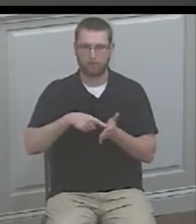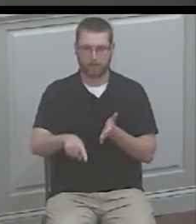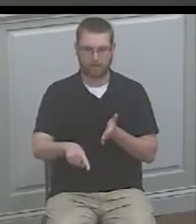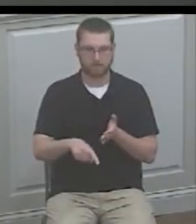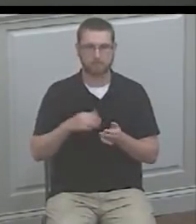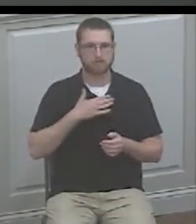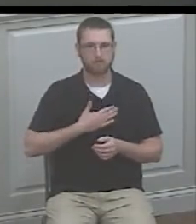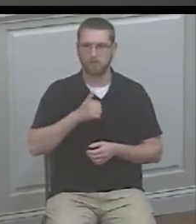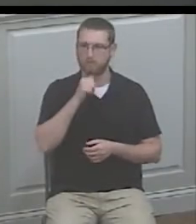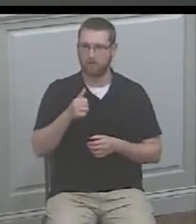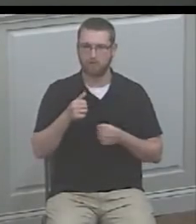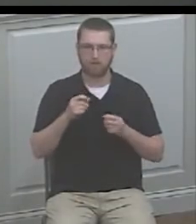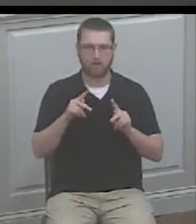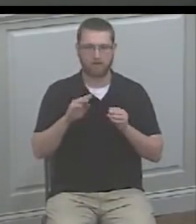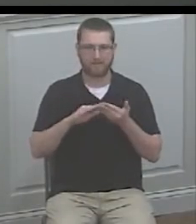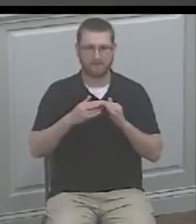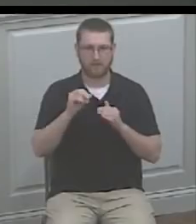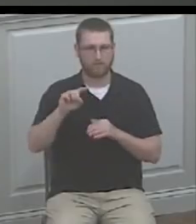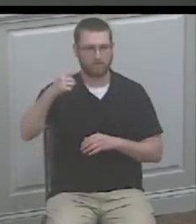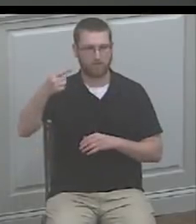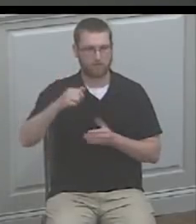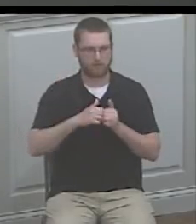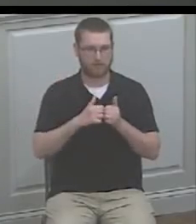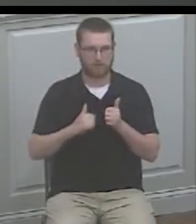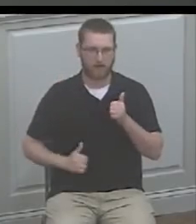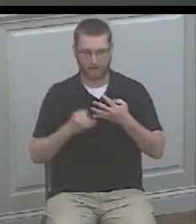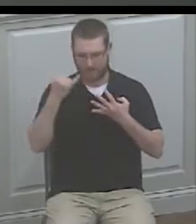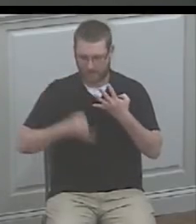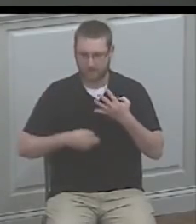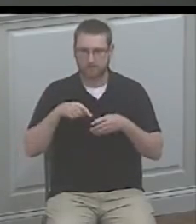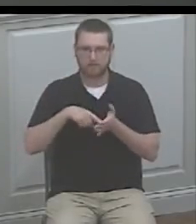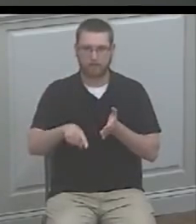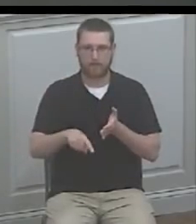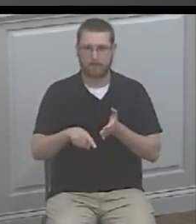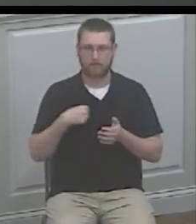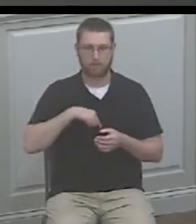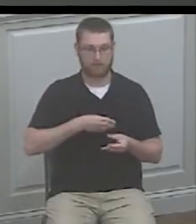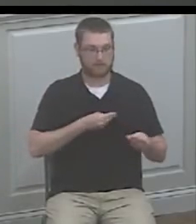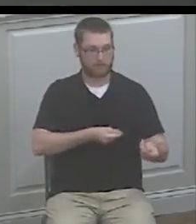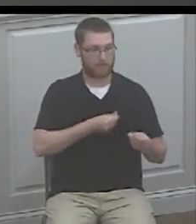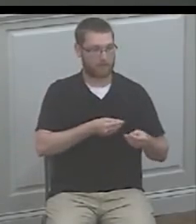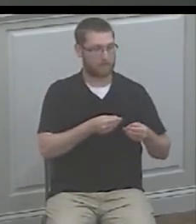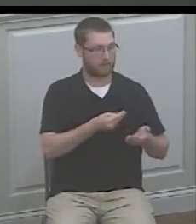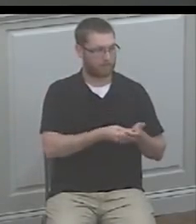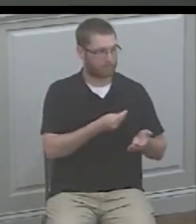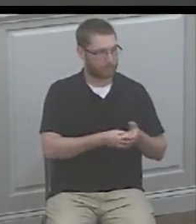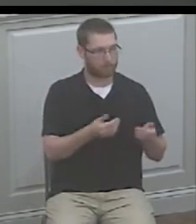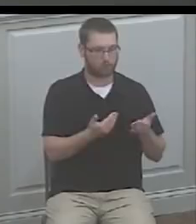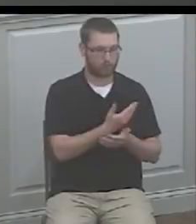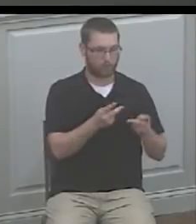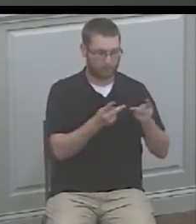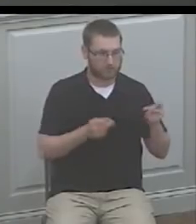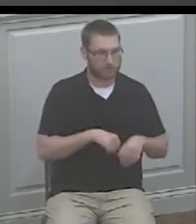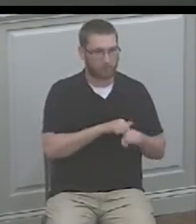the city of first be last in pay. Thank you for your time, and please remember us as we look to spend money on new positions in the city,